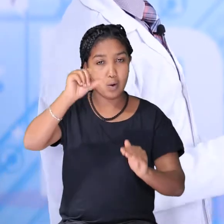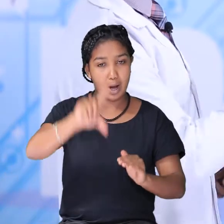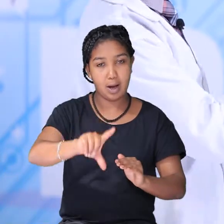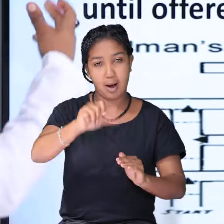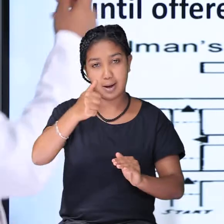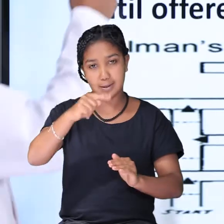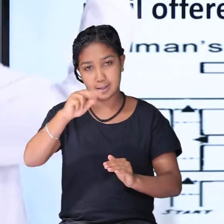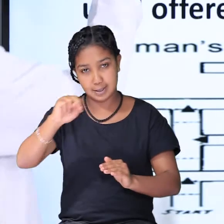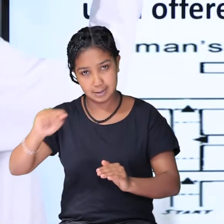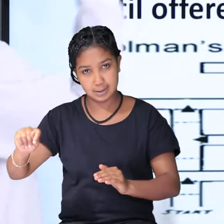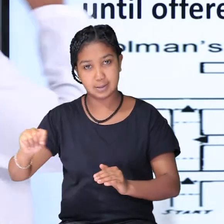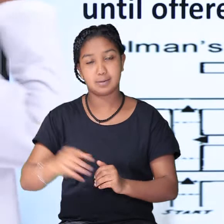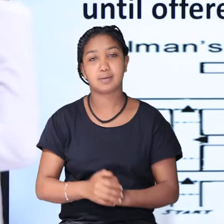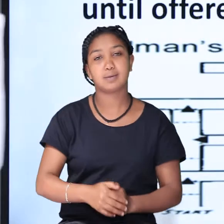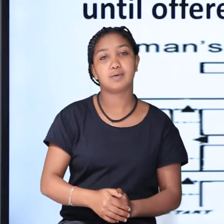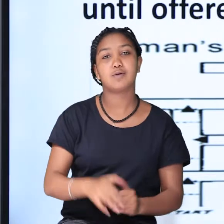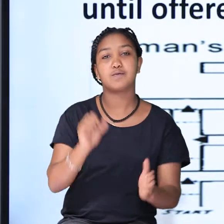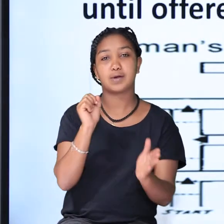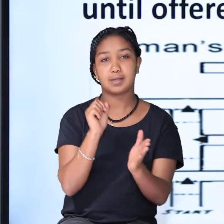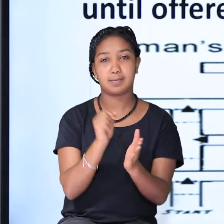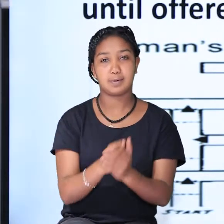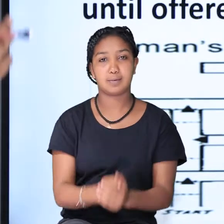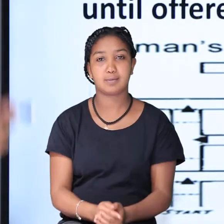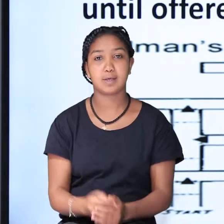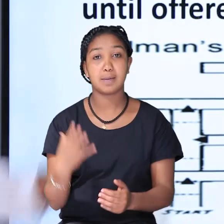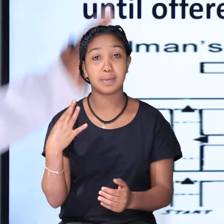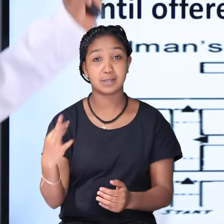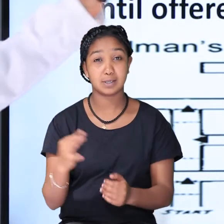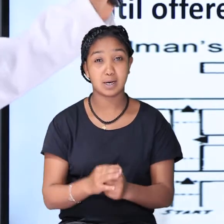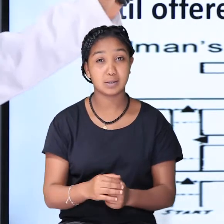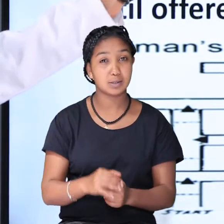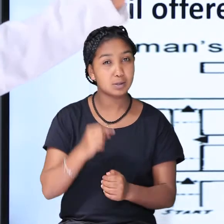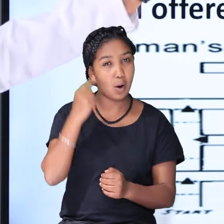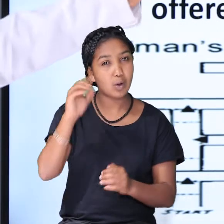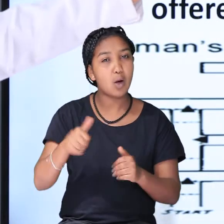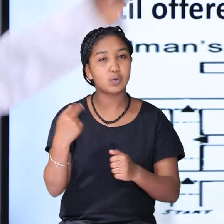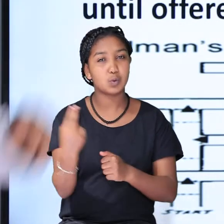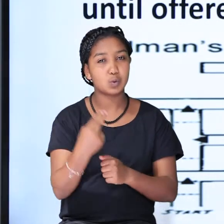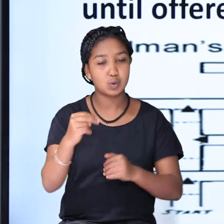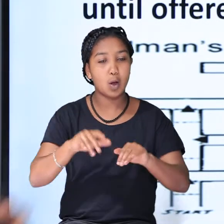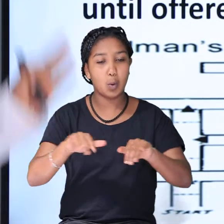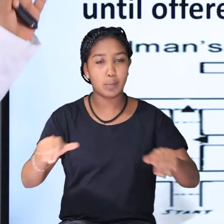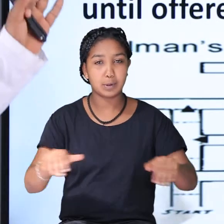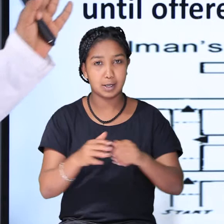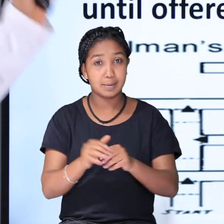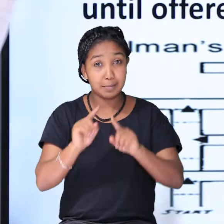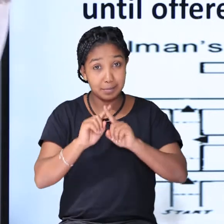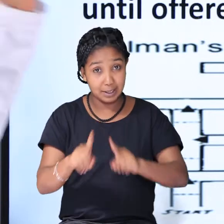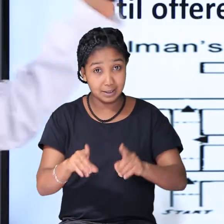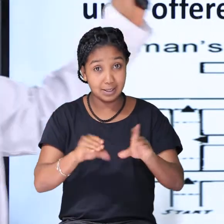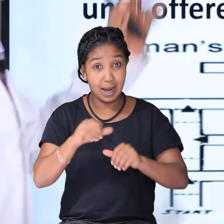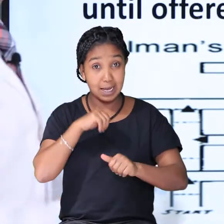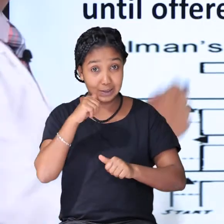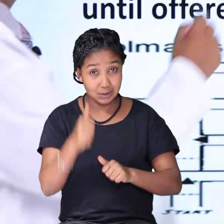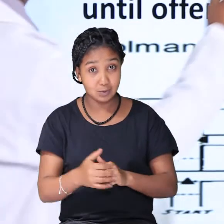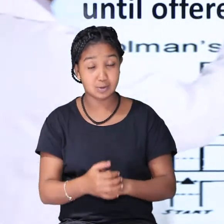latent learning. For example, a person is taught how to use a computer, but does